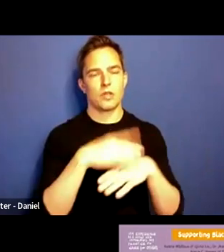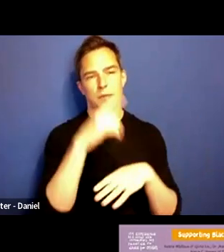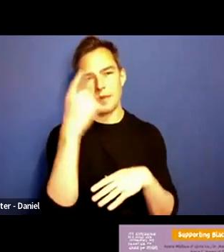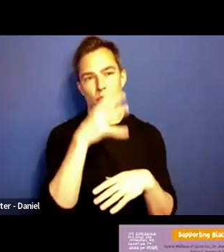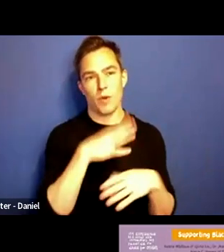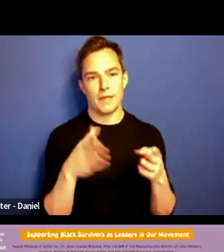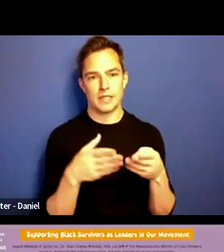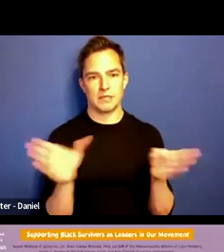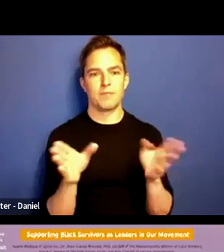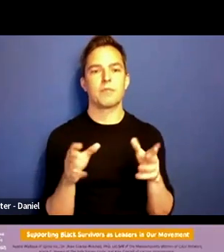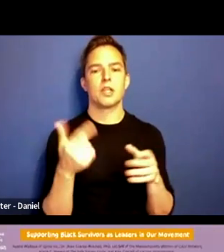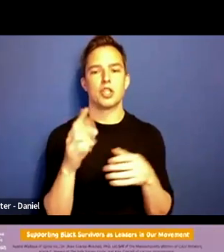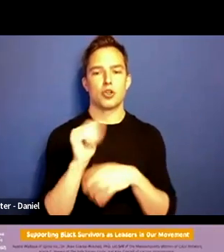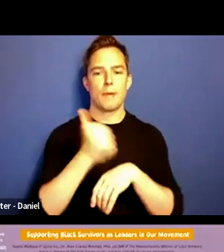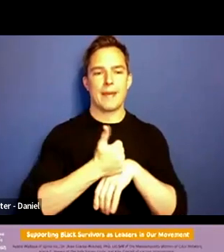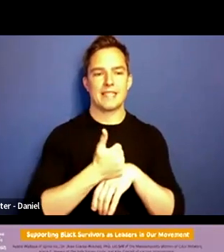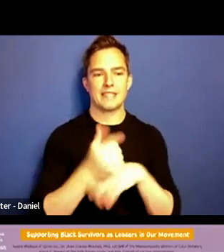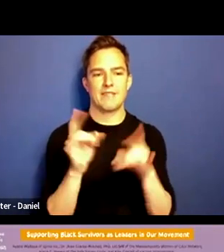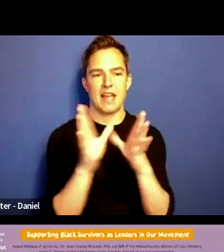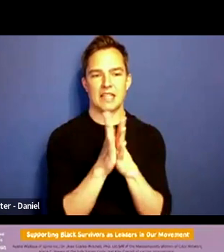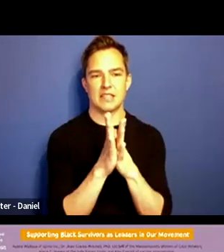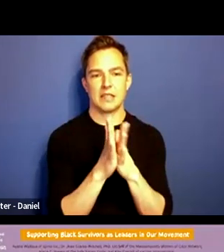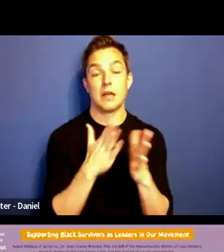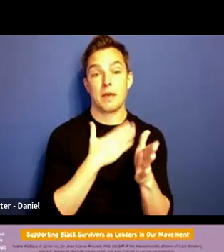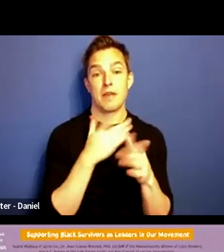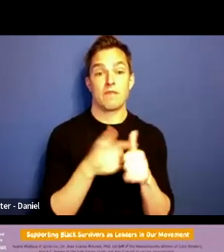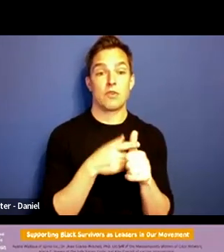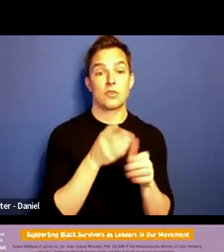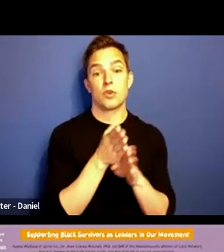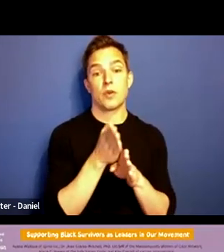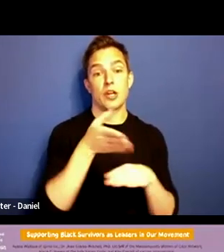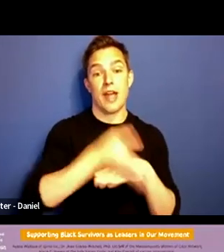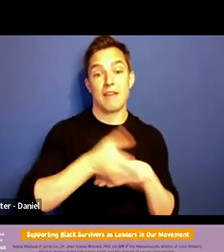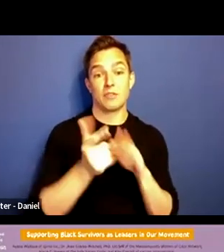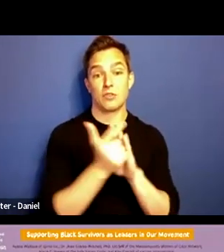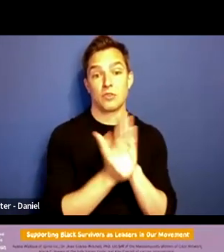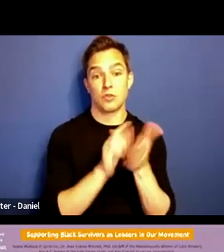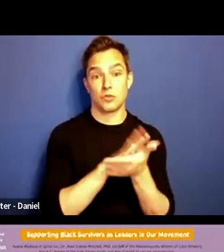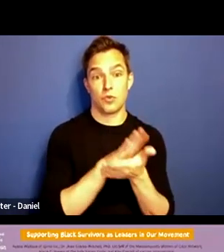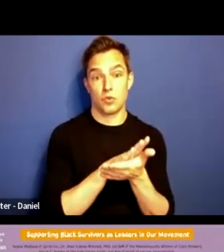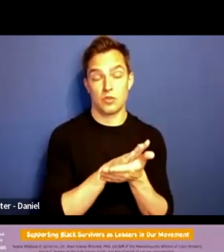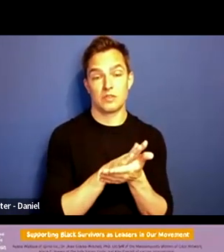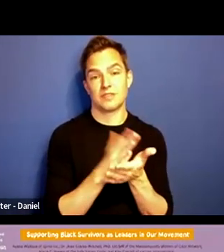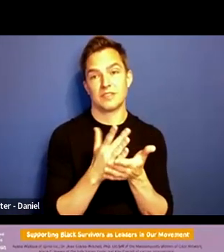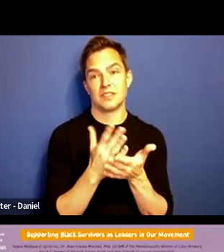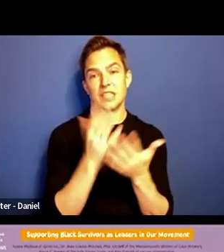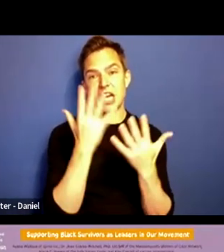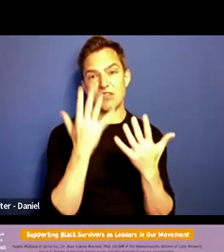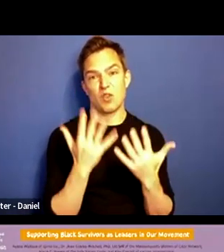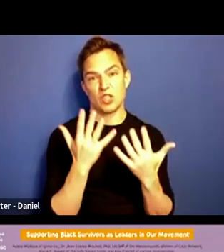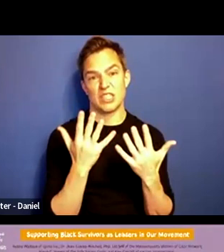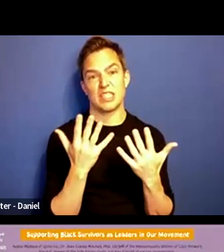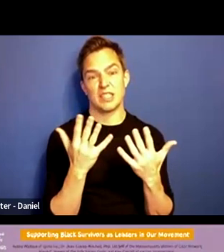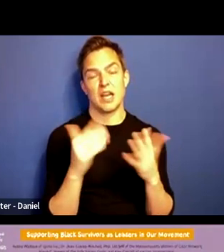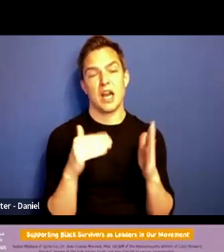women and gender-based violence. So my very first career out of law school was unfortunately a